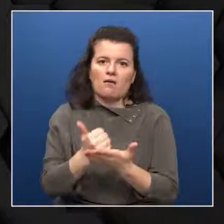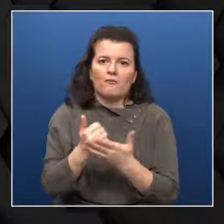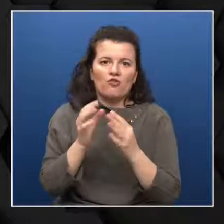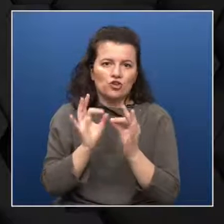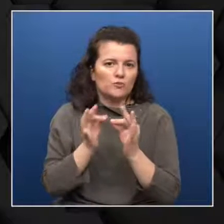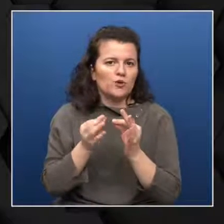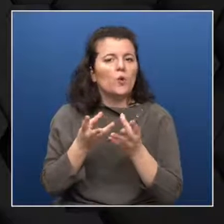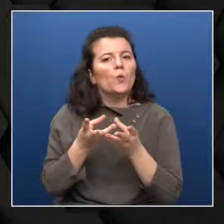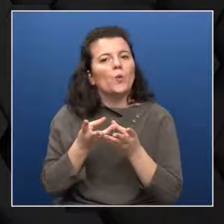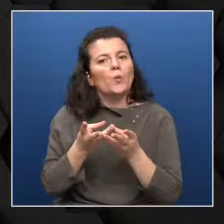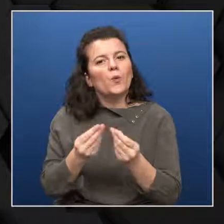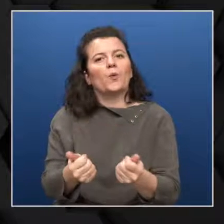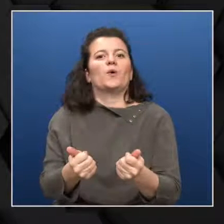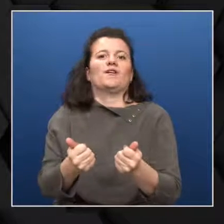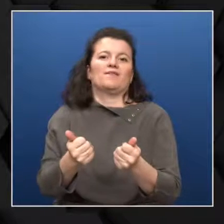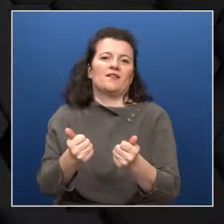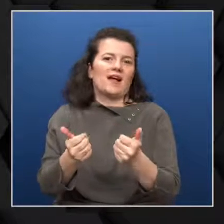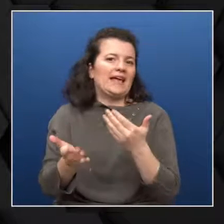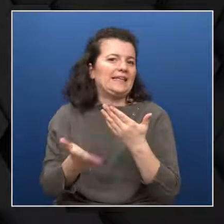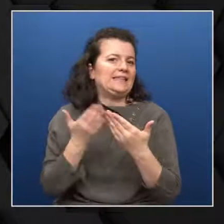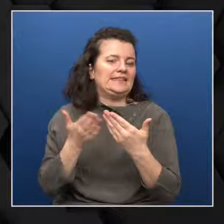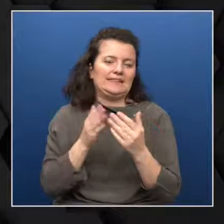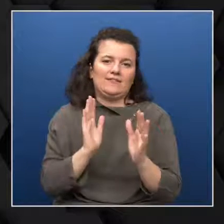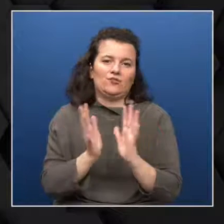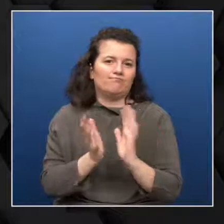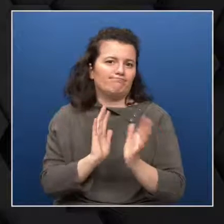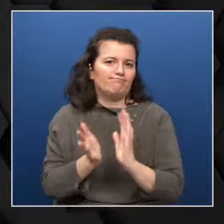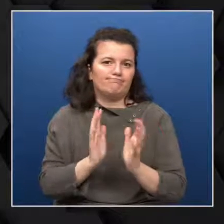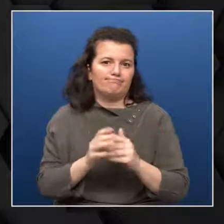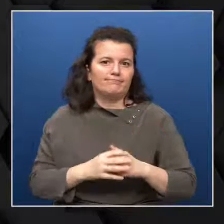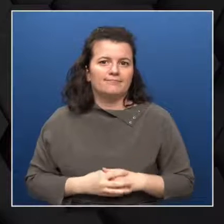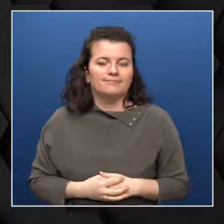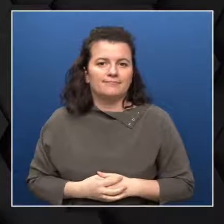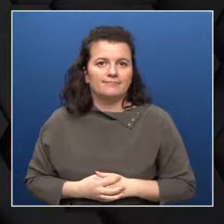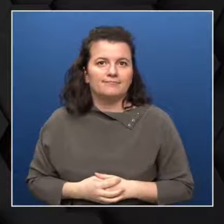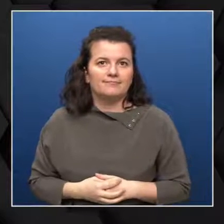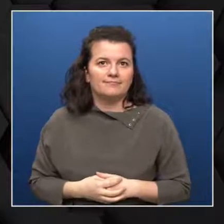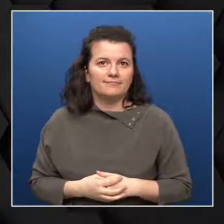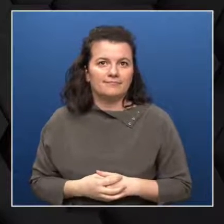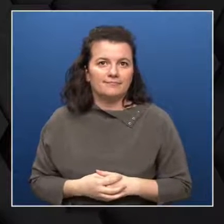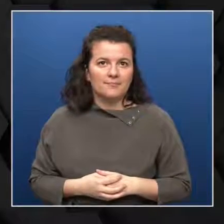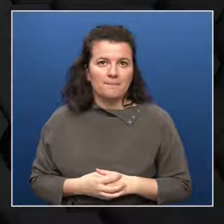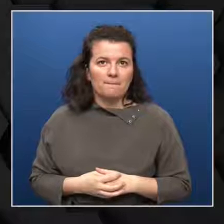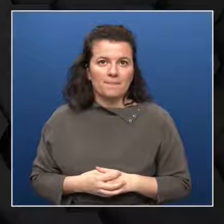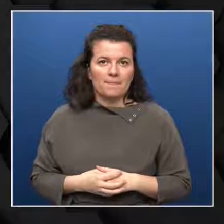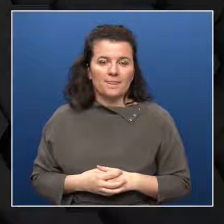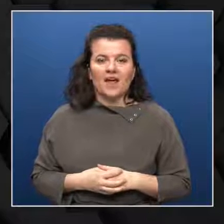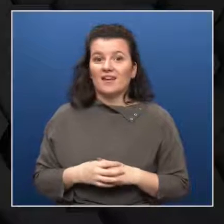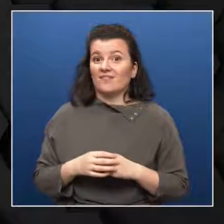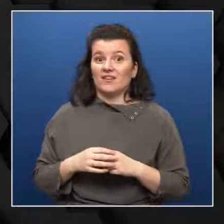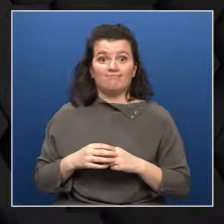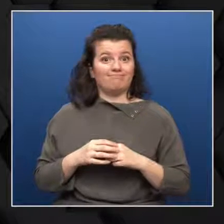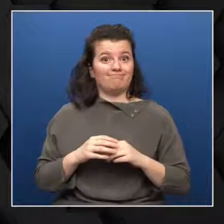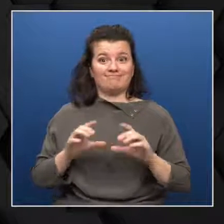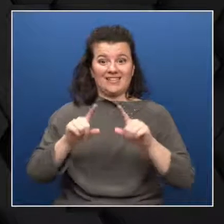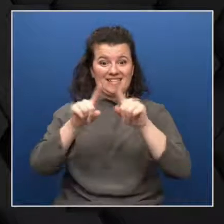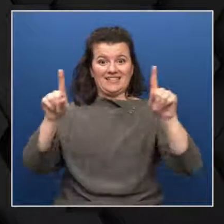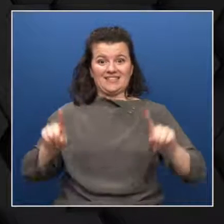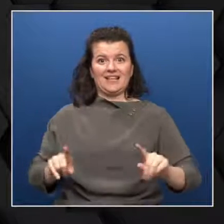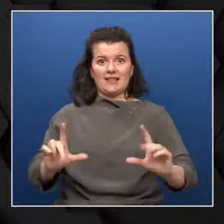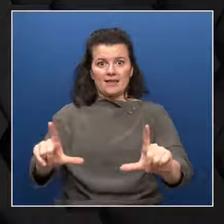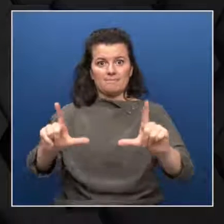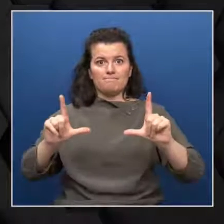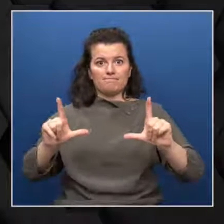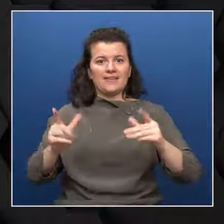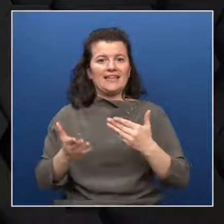things go easy. So having an easy setup, that is one of the